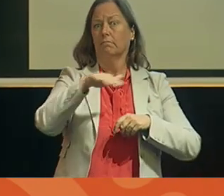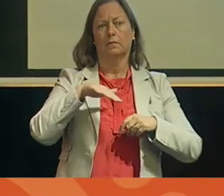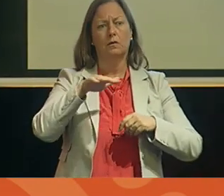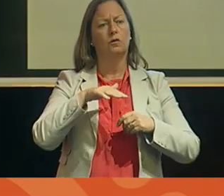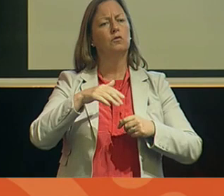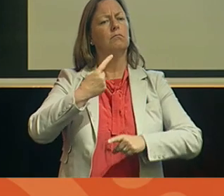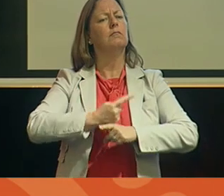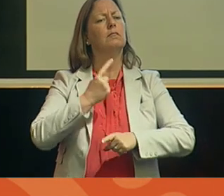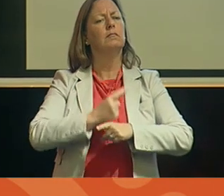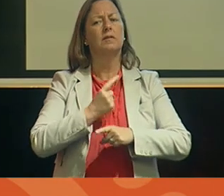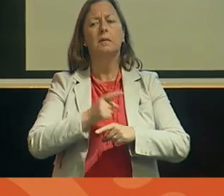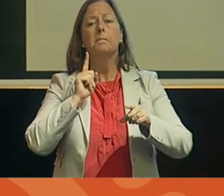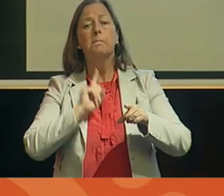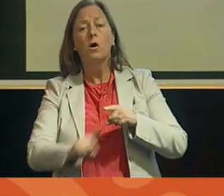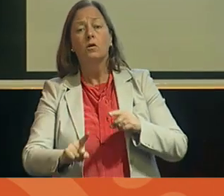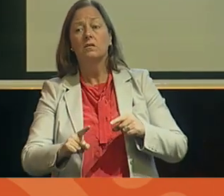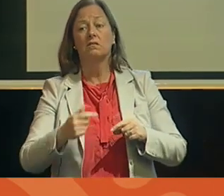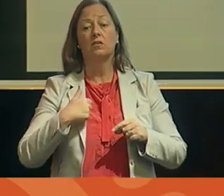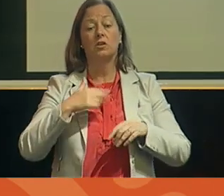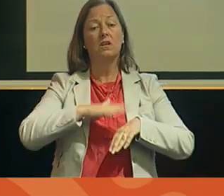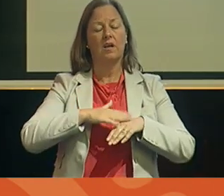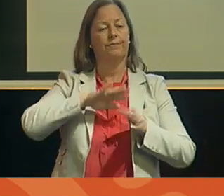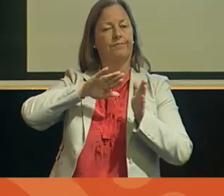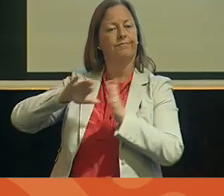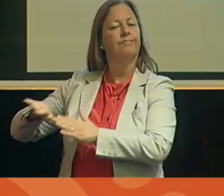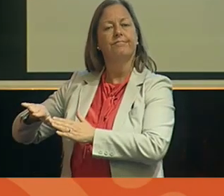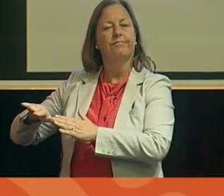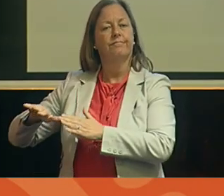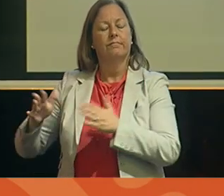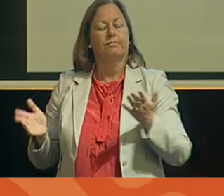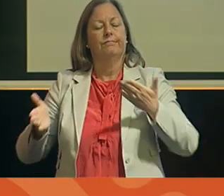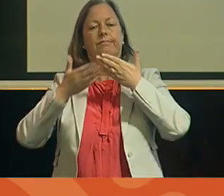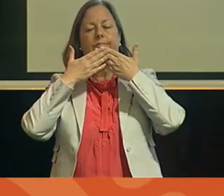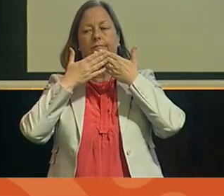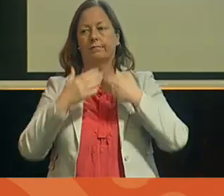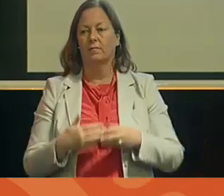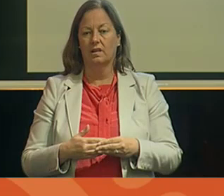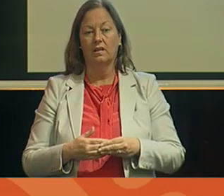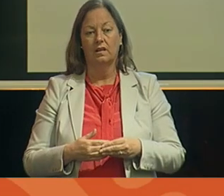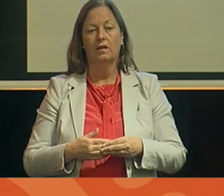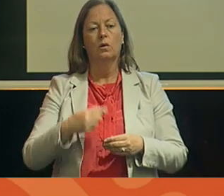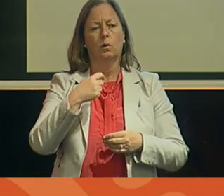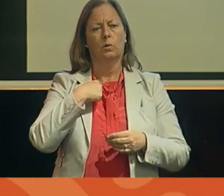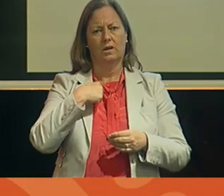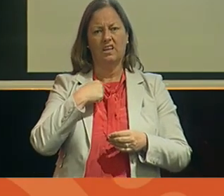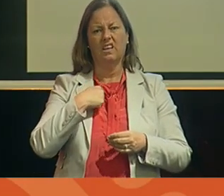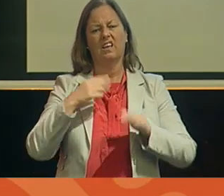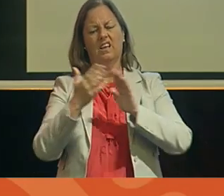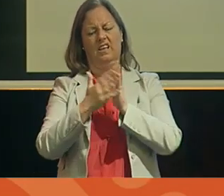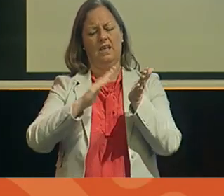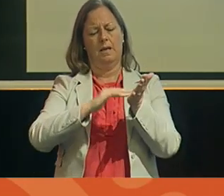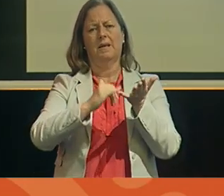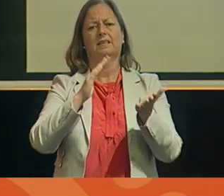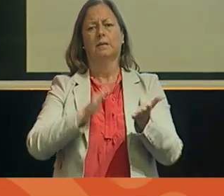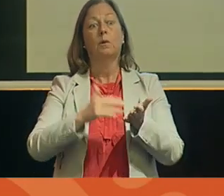most of the time our voice are unheard. You know, we are often confused being labeled under the umbrella of MSM. We